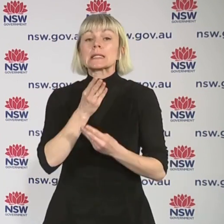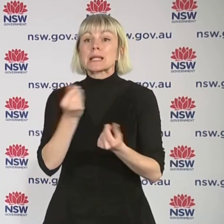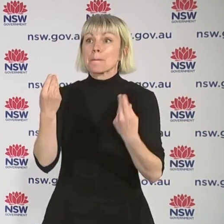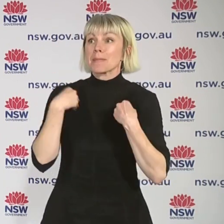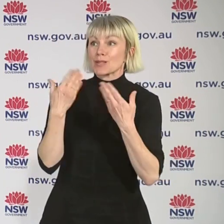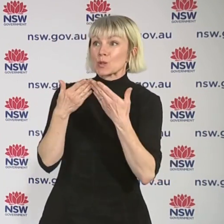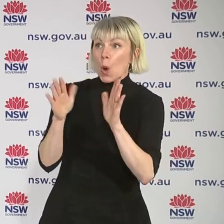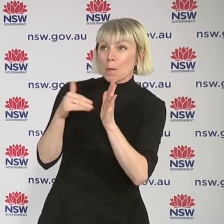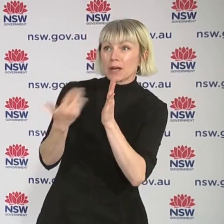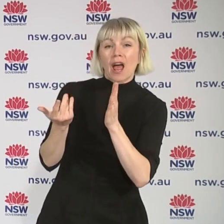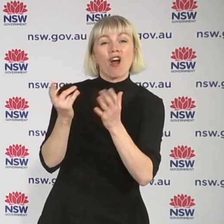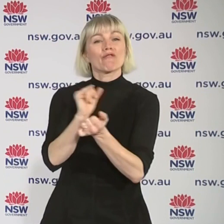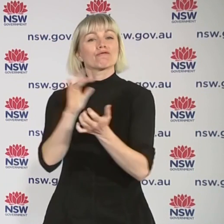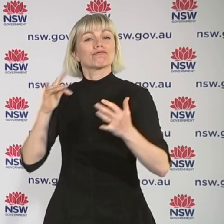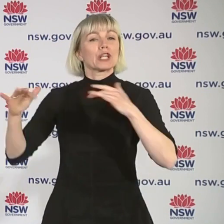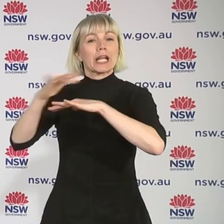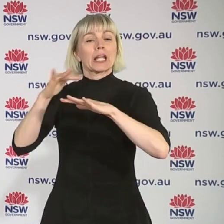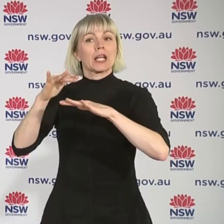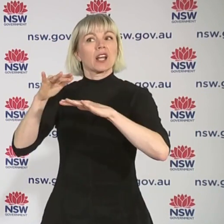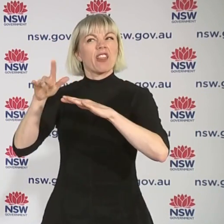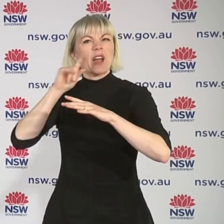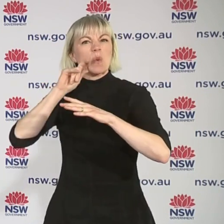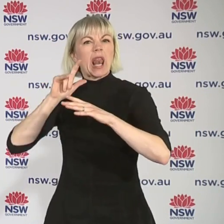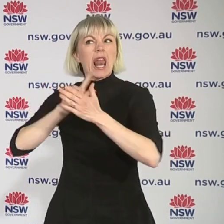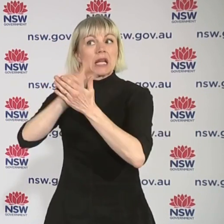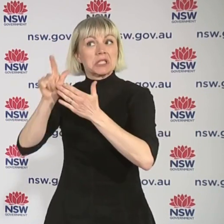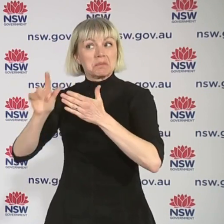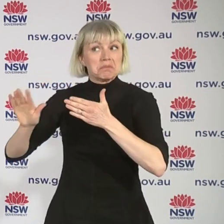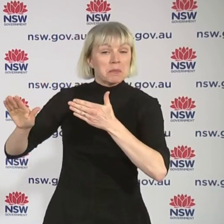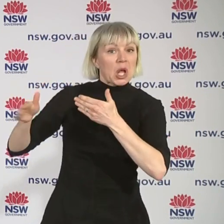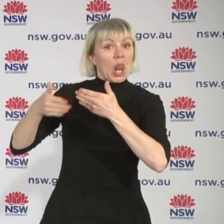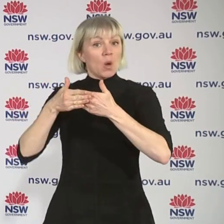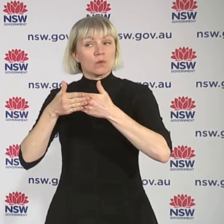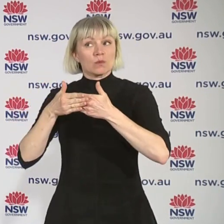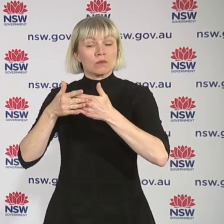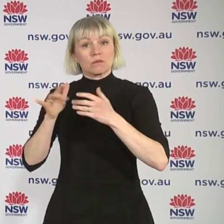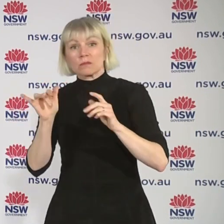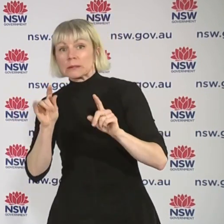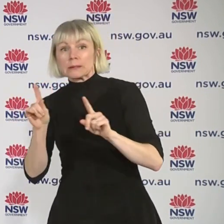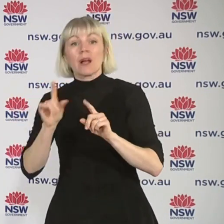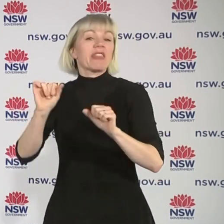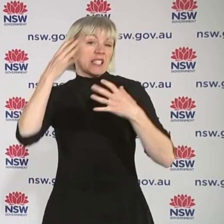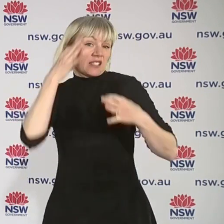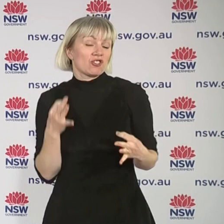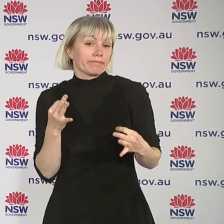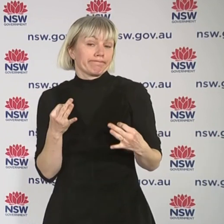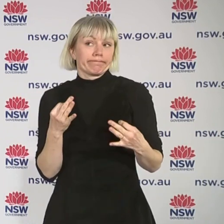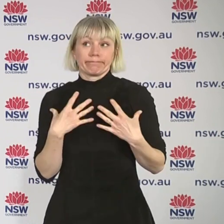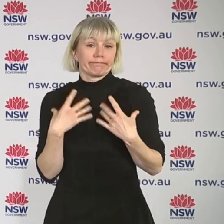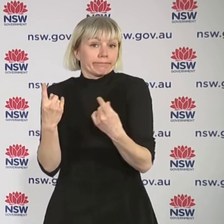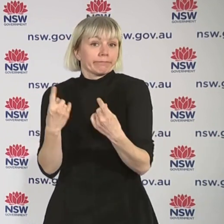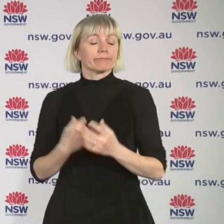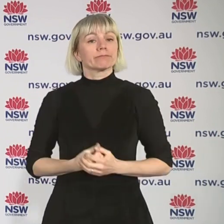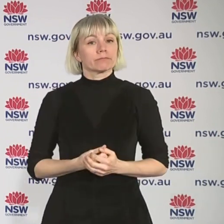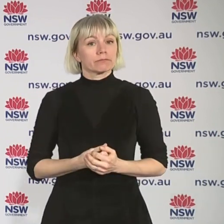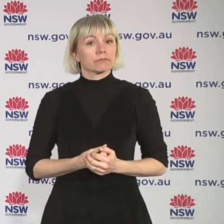if they choose not to be vaccinated, and that's a decision for them. We've laid down the rules, we've made sure that we've supported people,